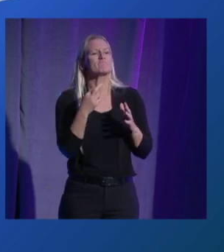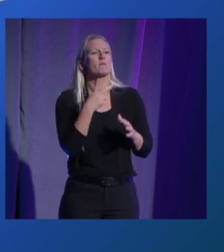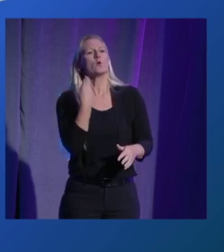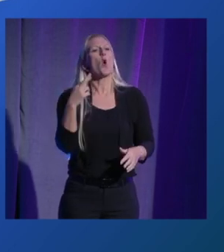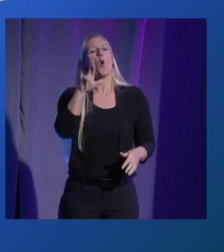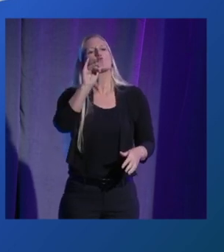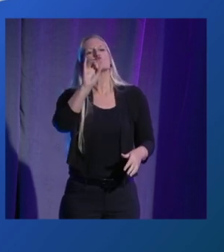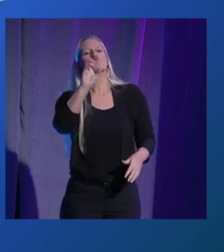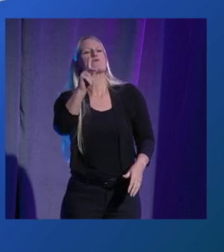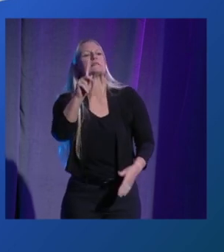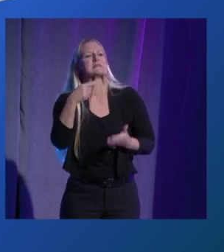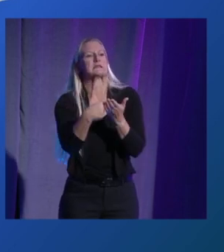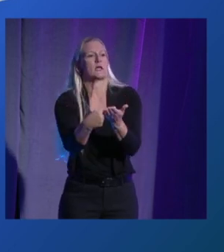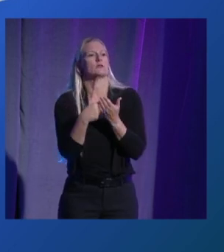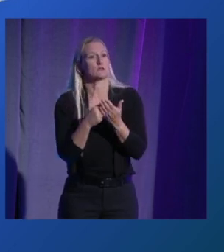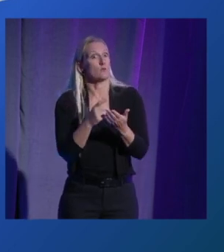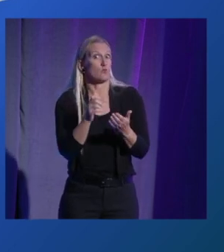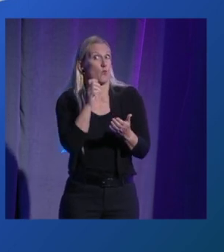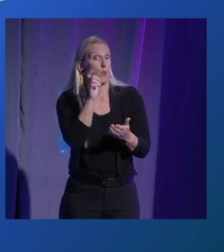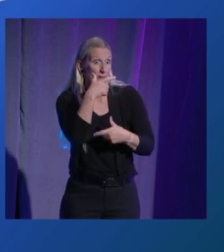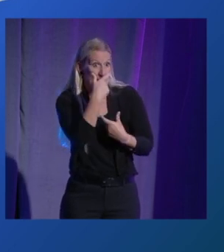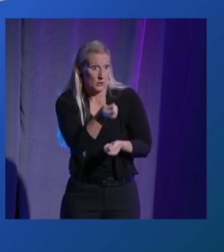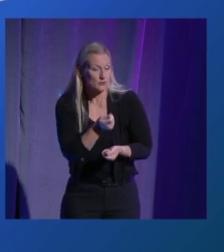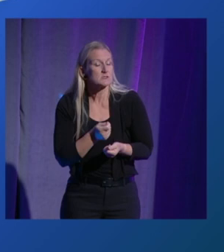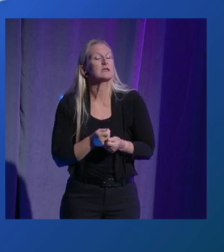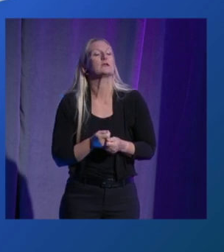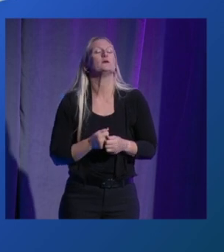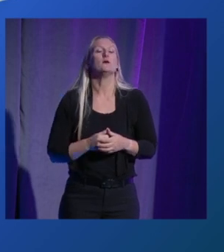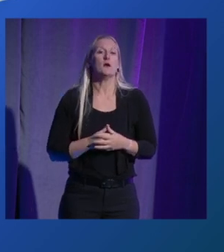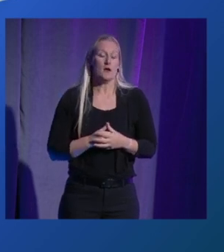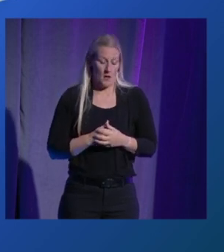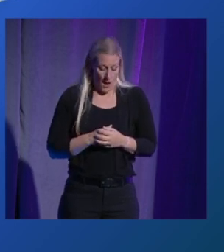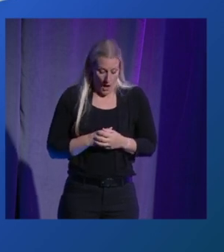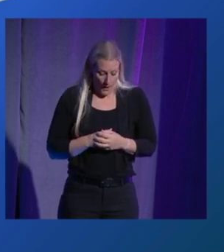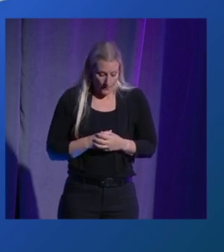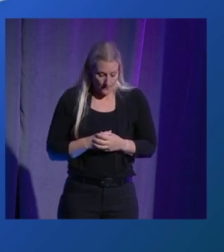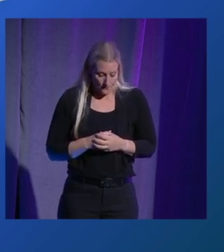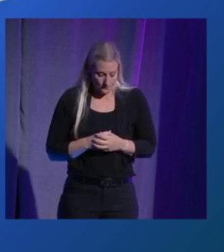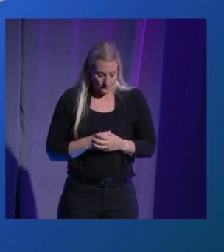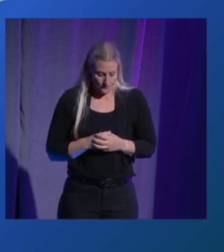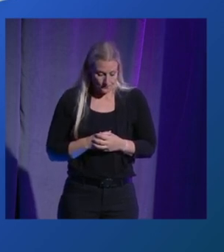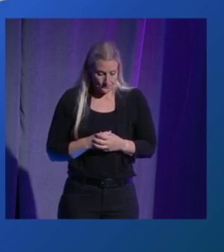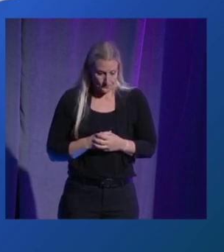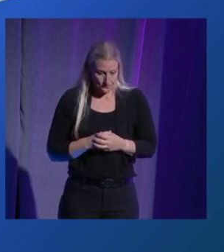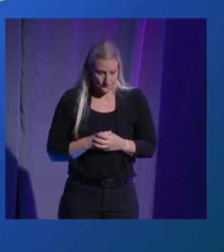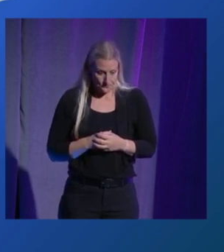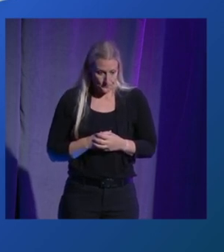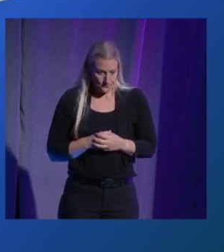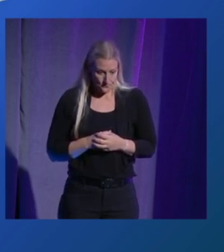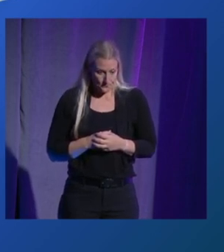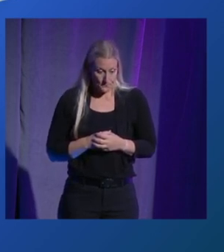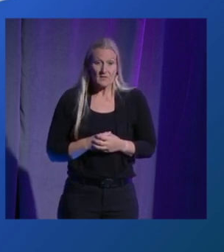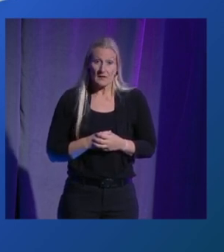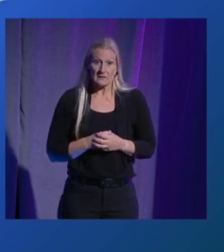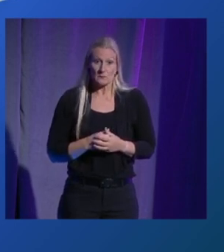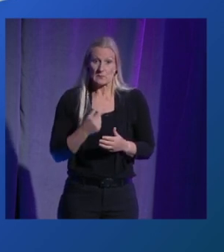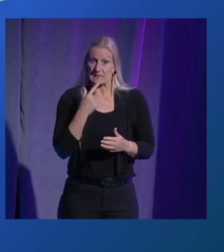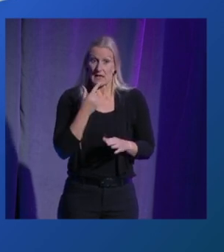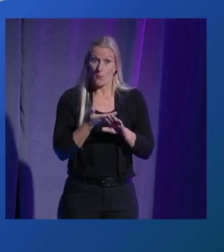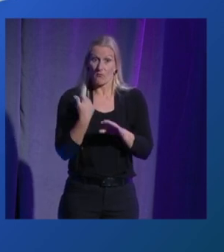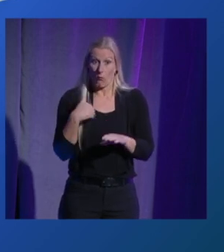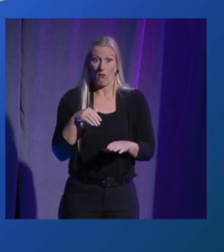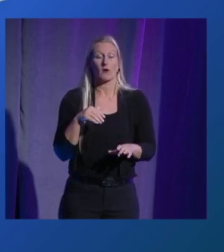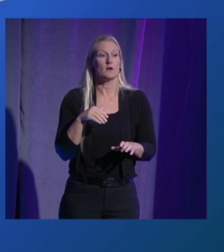um you know it's it's Frau with promise and Peril uh you know just exactly what what Gil said